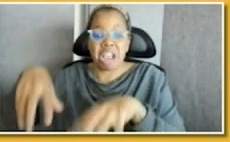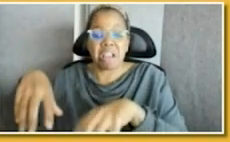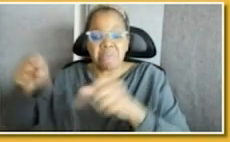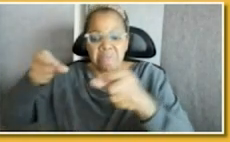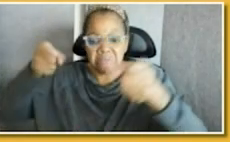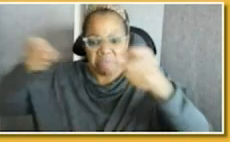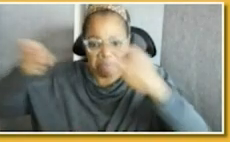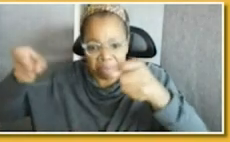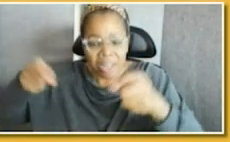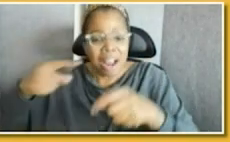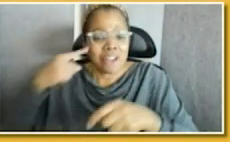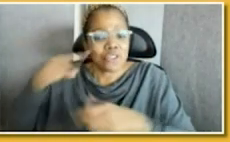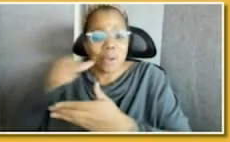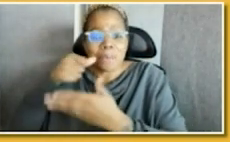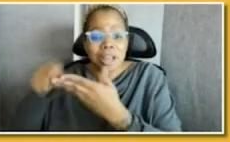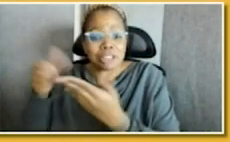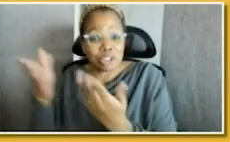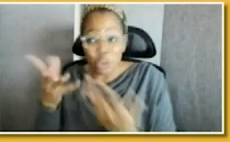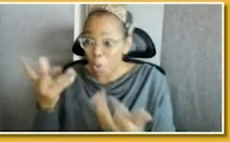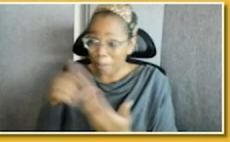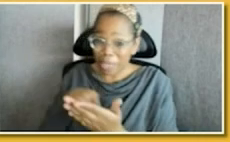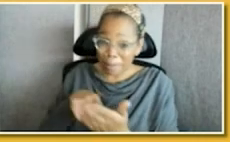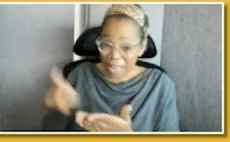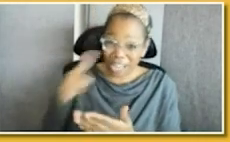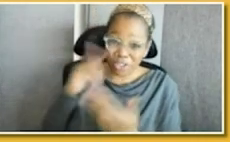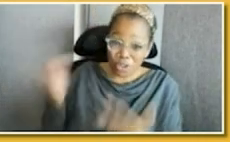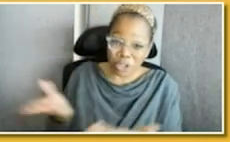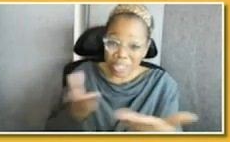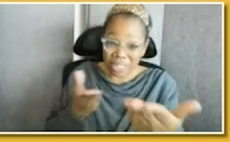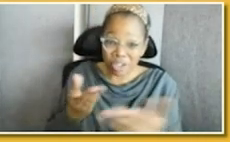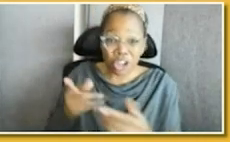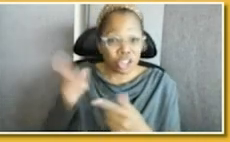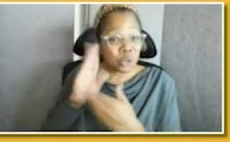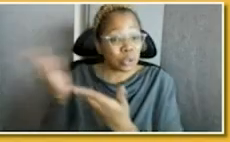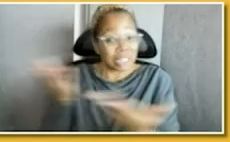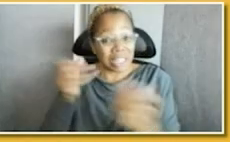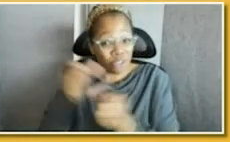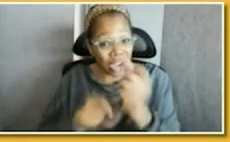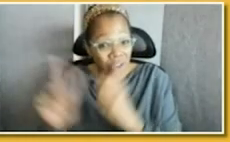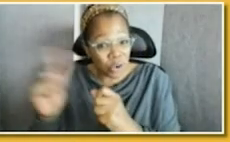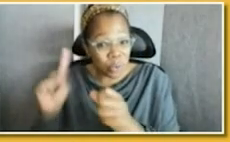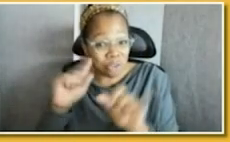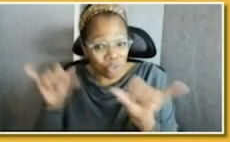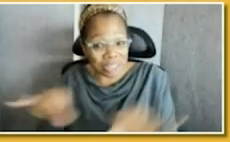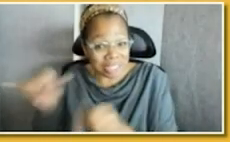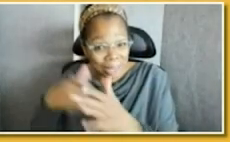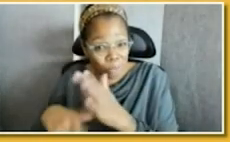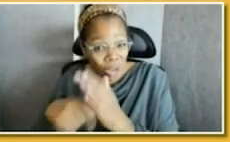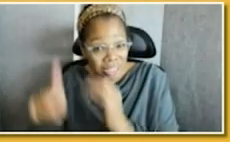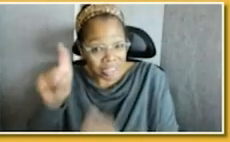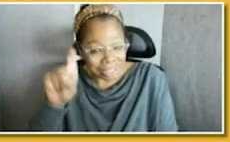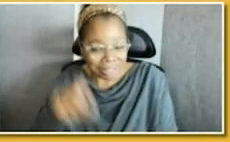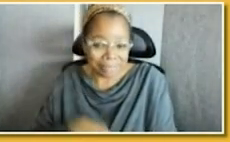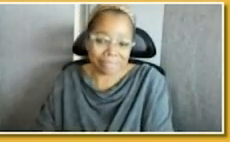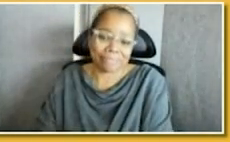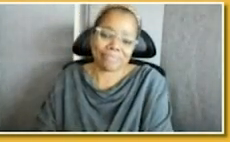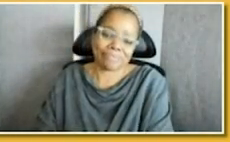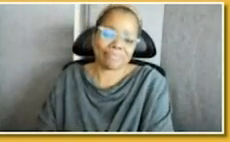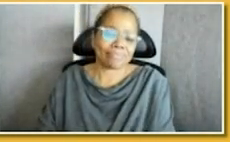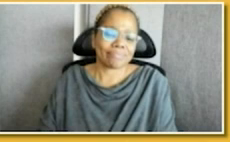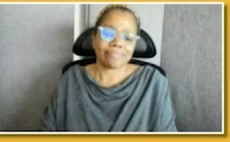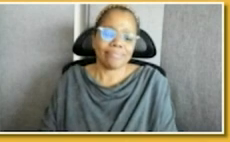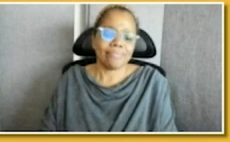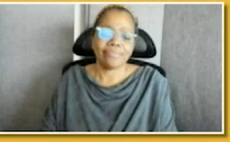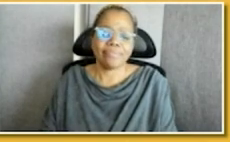now? You know, are you going to deliver everywhere for the same price? And I was in a lot